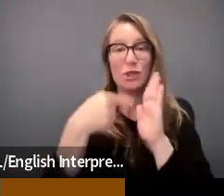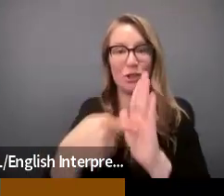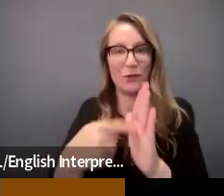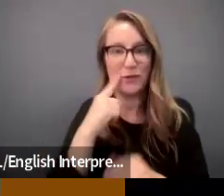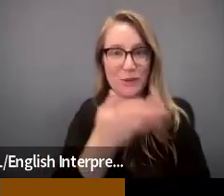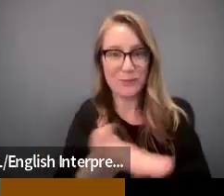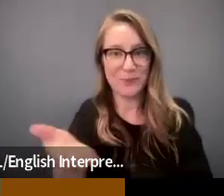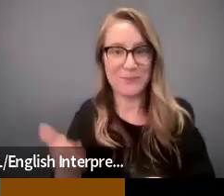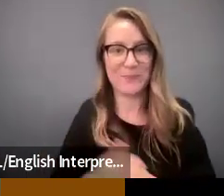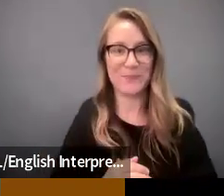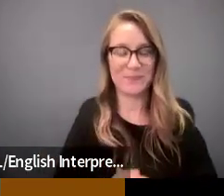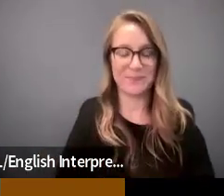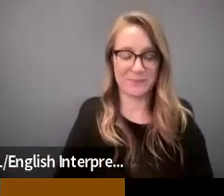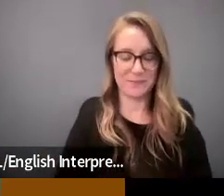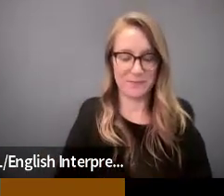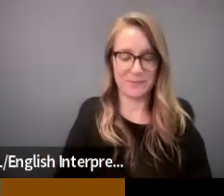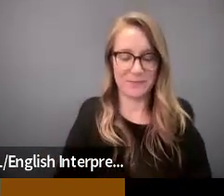all.